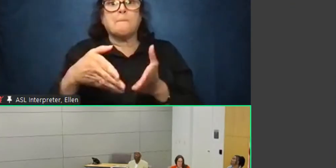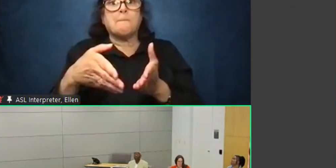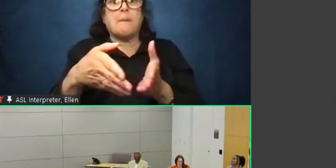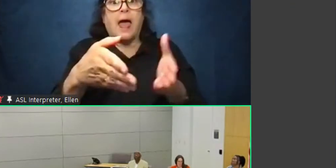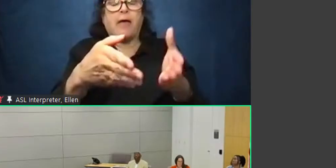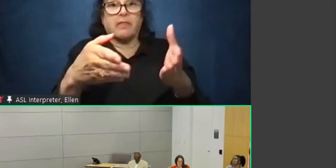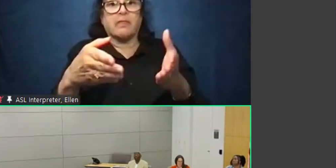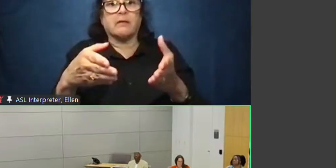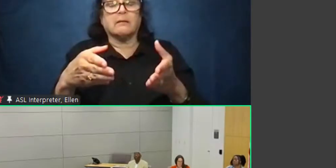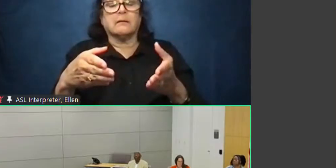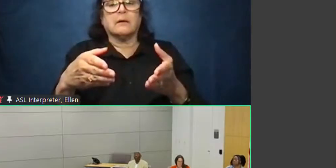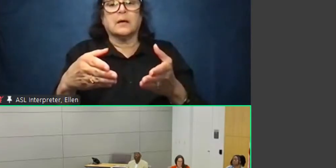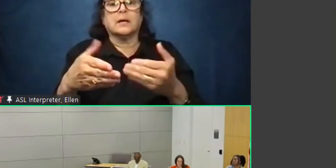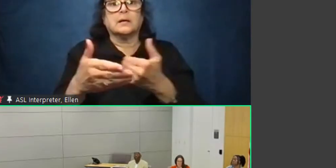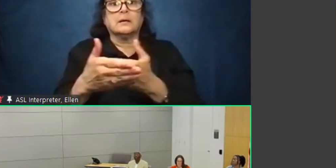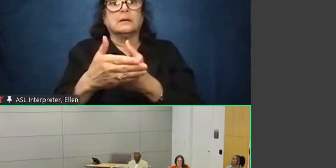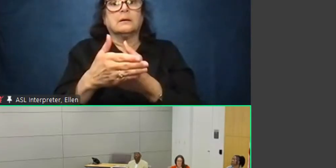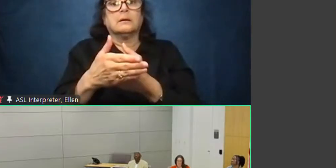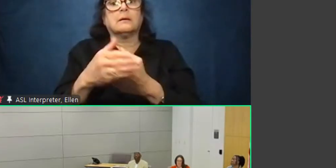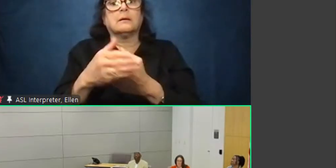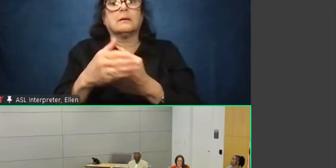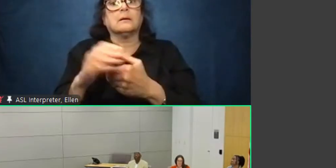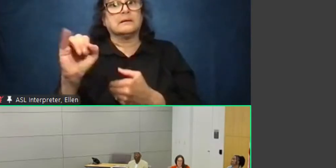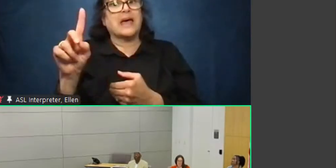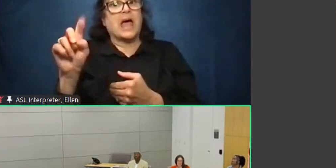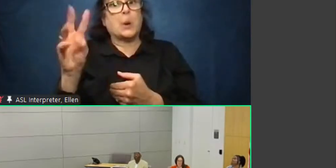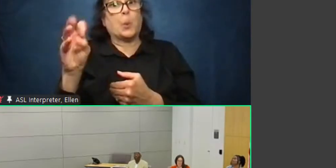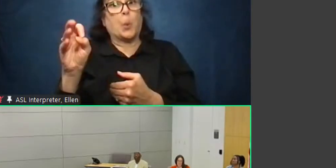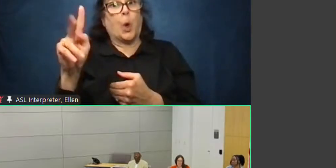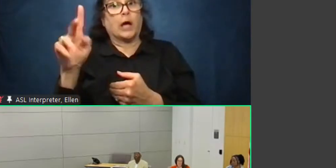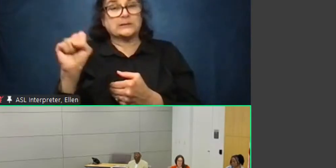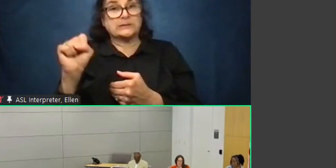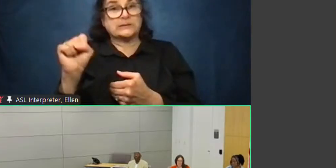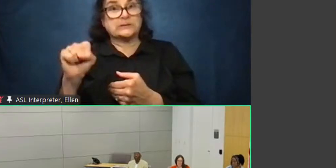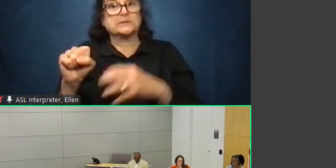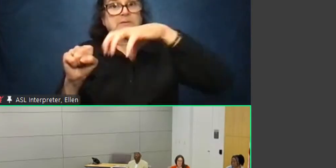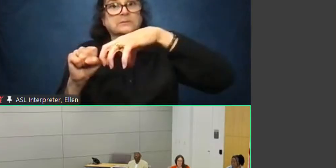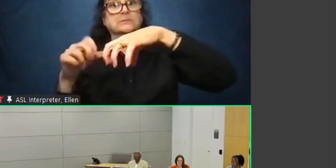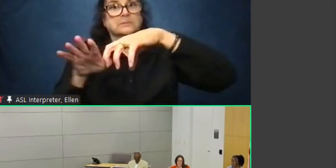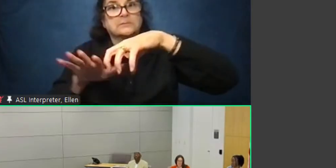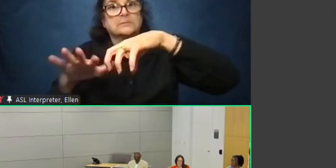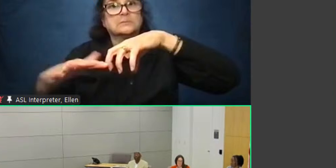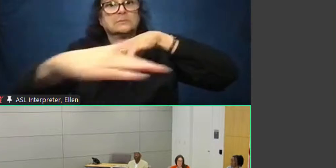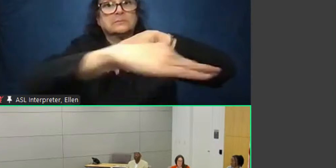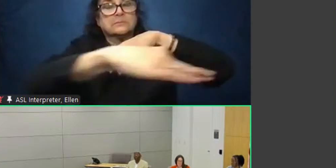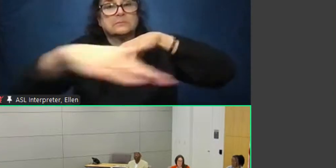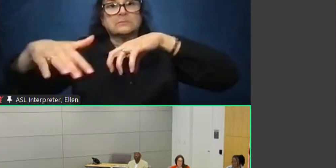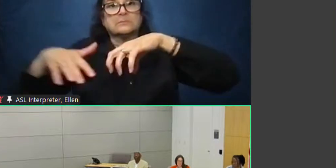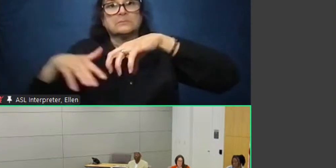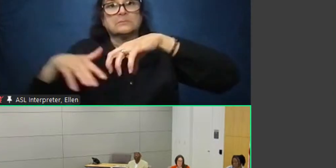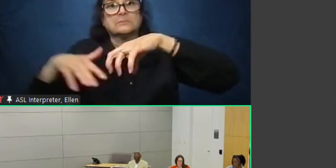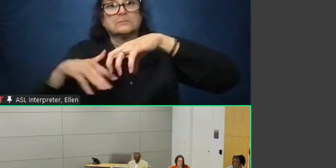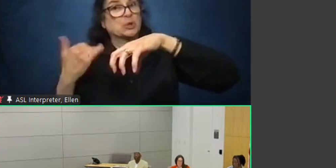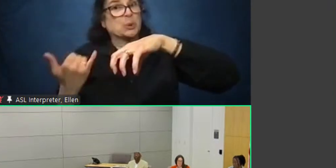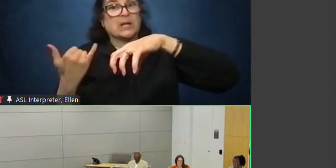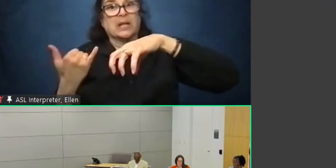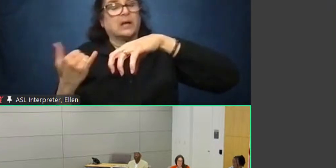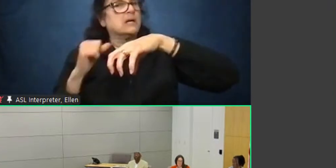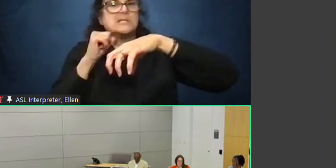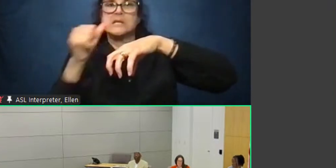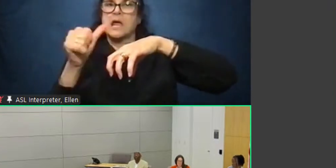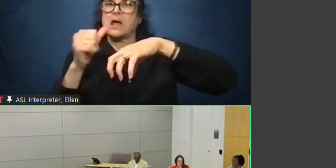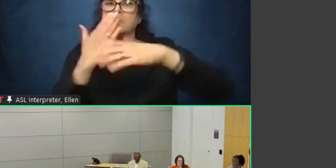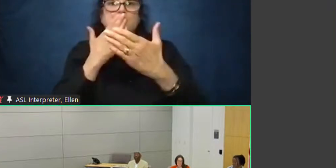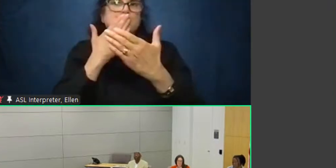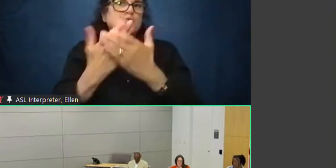accessible, that the sidewalks, like especially for the block around, I know a couple of them like currently the sidewalks are not in the great condition. Is that going to